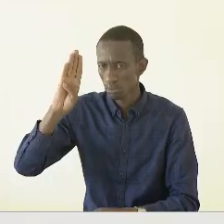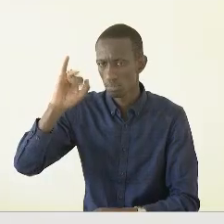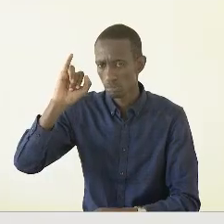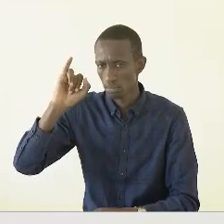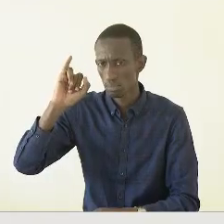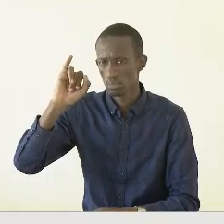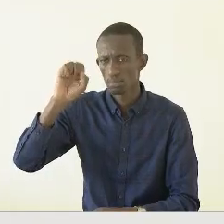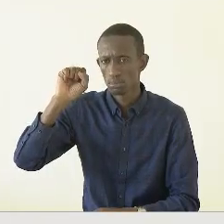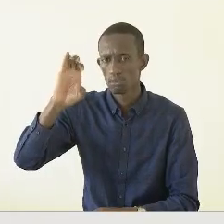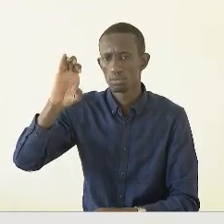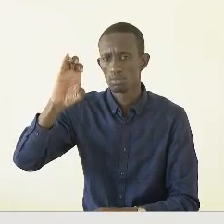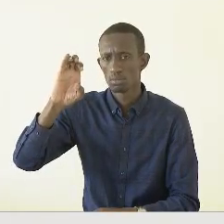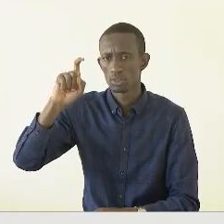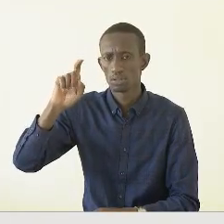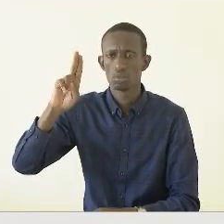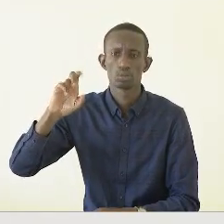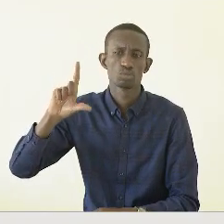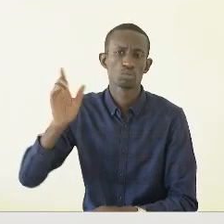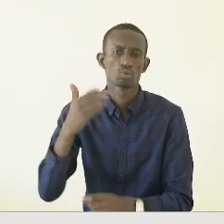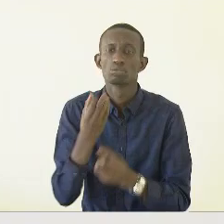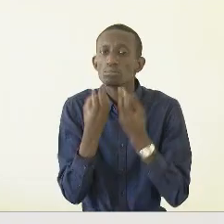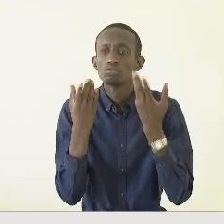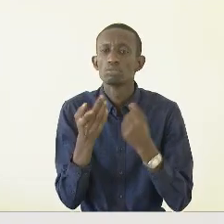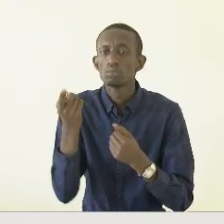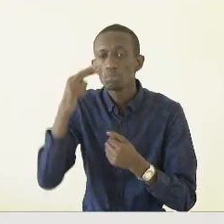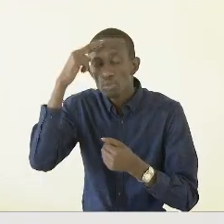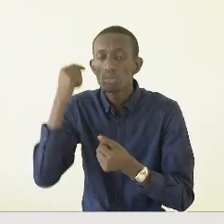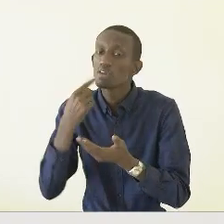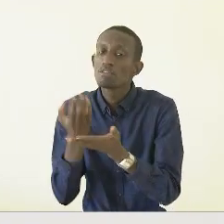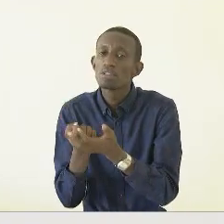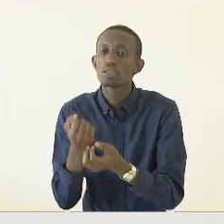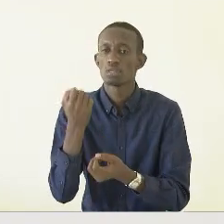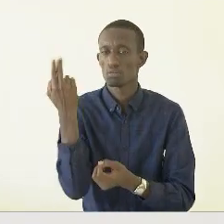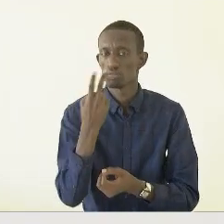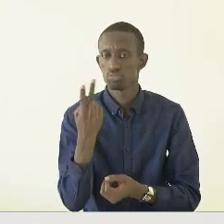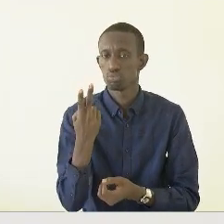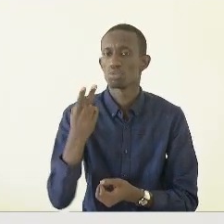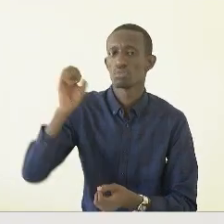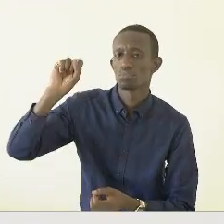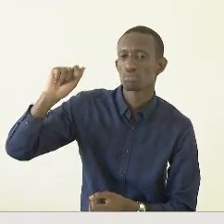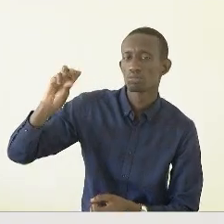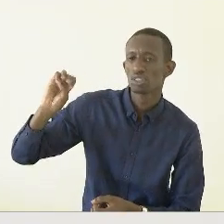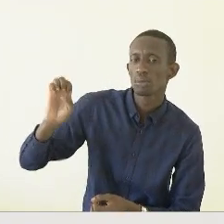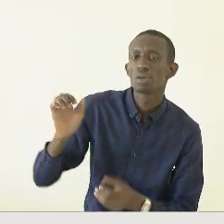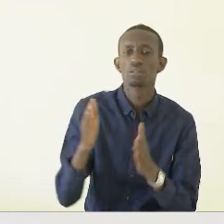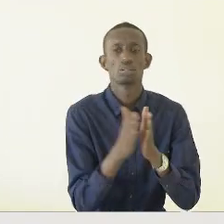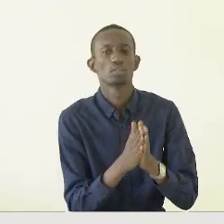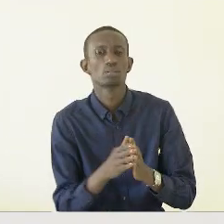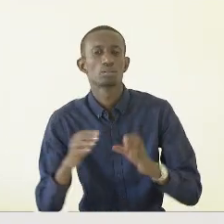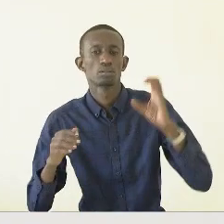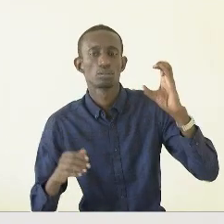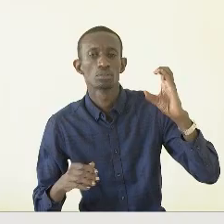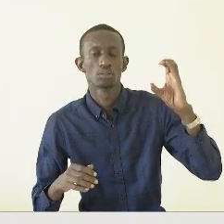it has both stamens and carpels. When a plant has